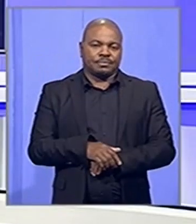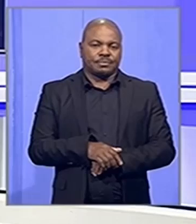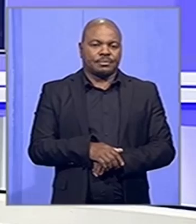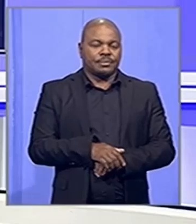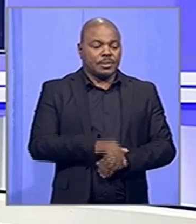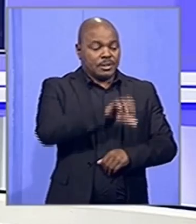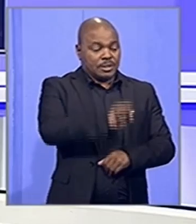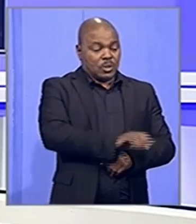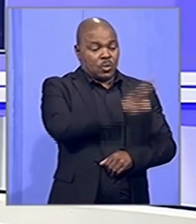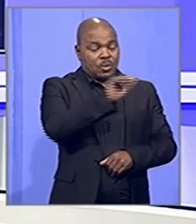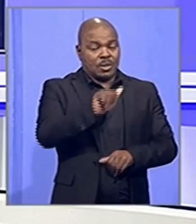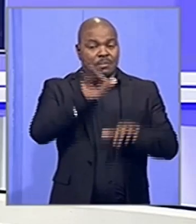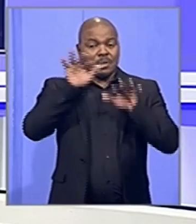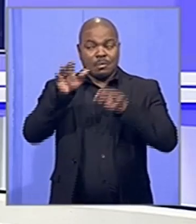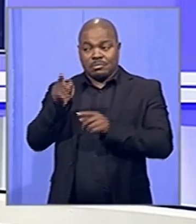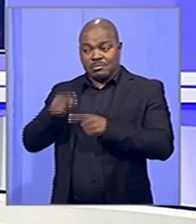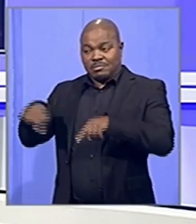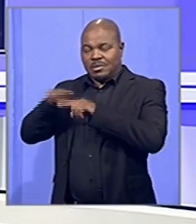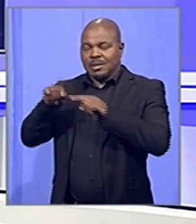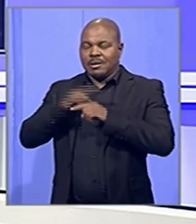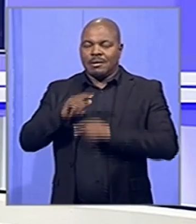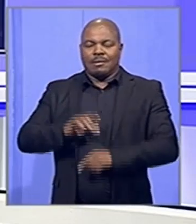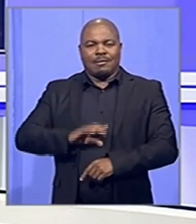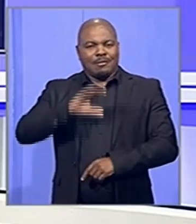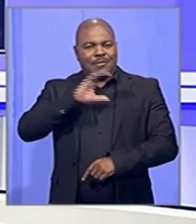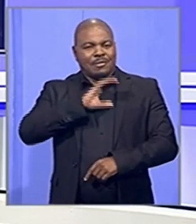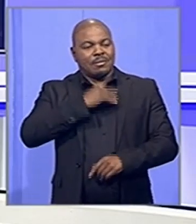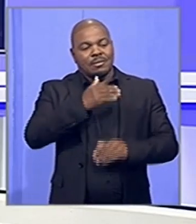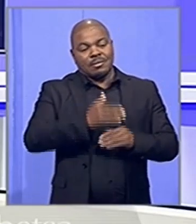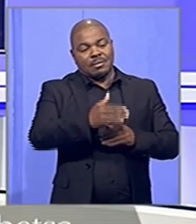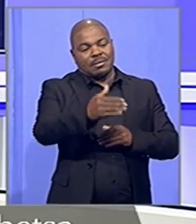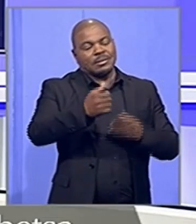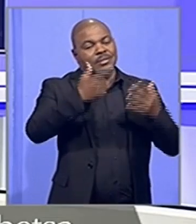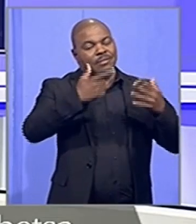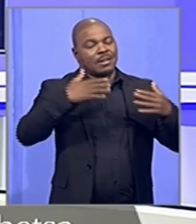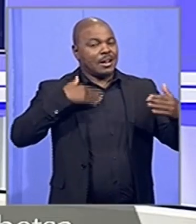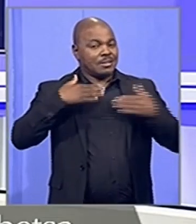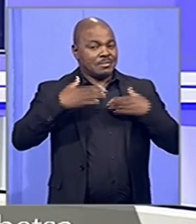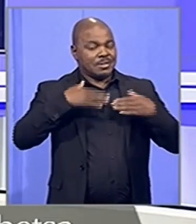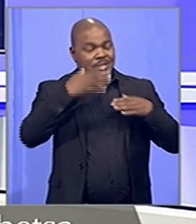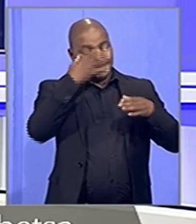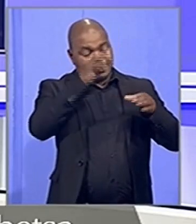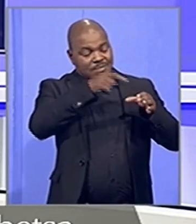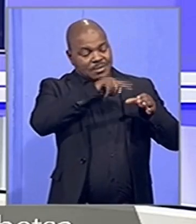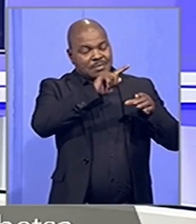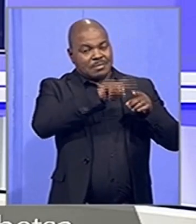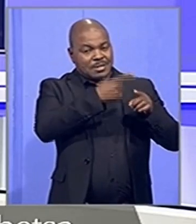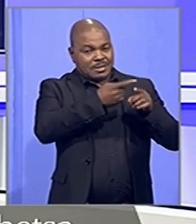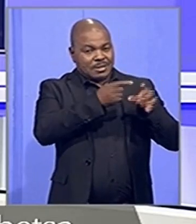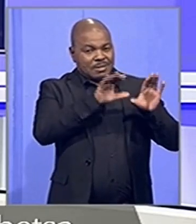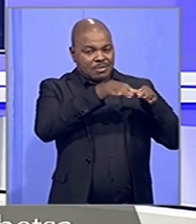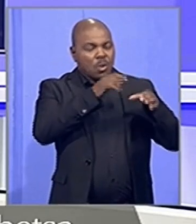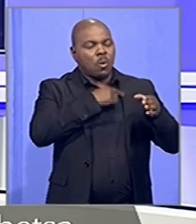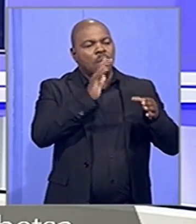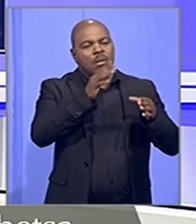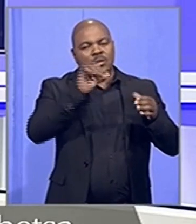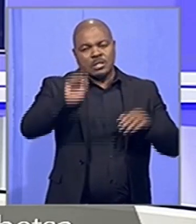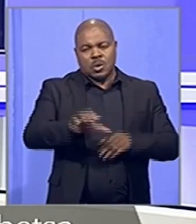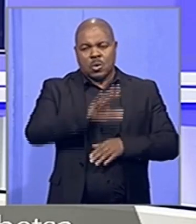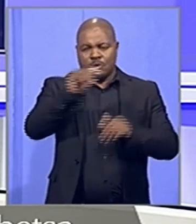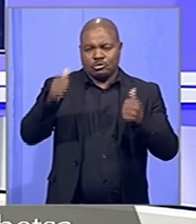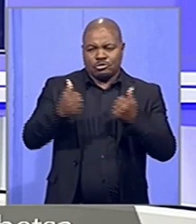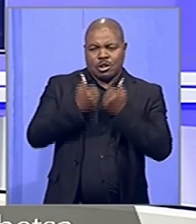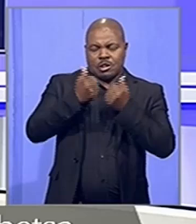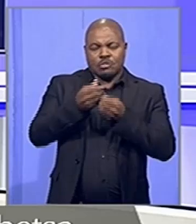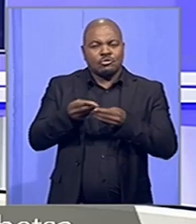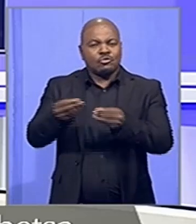Ma-Afrika Borwa a na le tshepo e tileng ya hore kabinete e tlang ya bosupa e tla ba le bokgoni ba ho sebetsana le diphephetso tse tobaneng le naha.